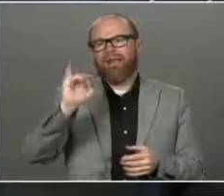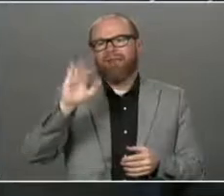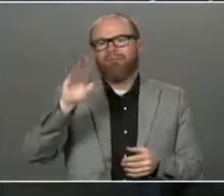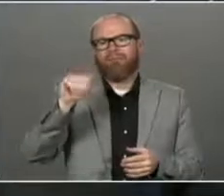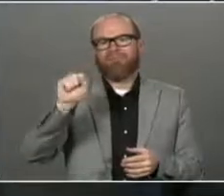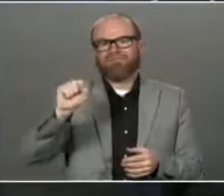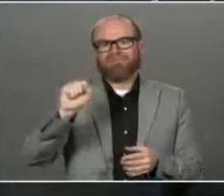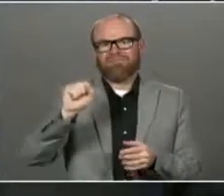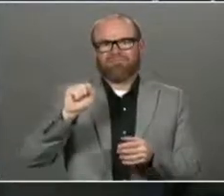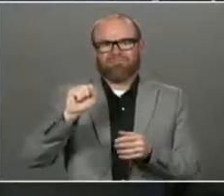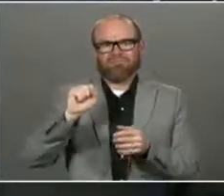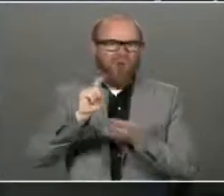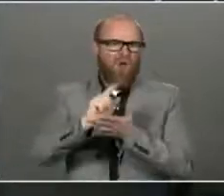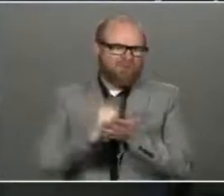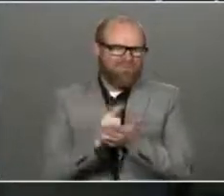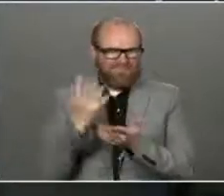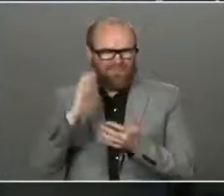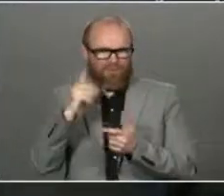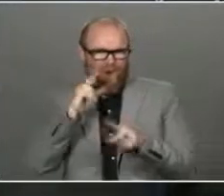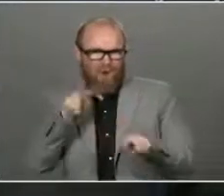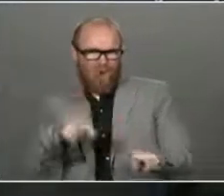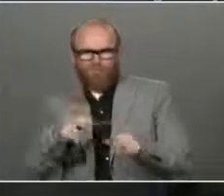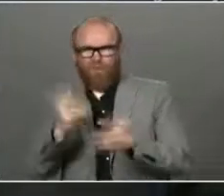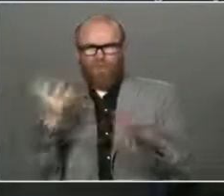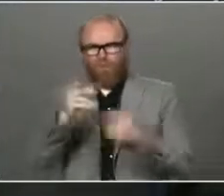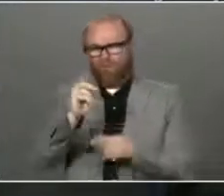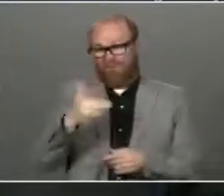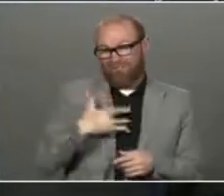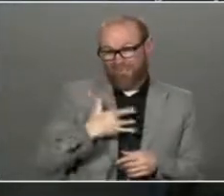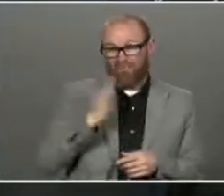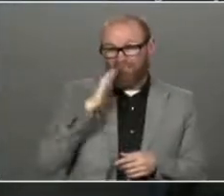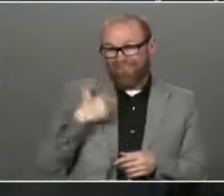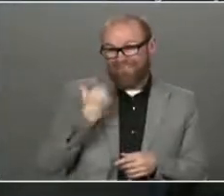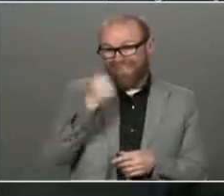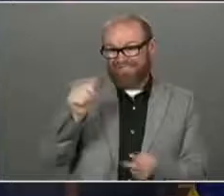this. What changes do you think that the medical cannabis program